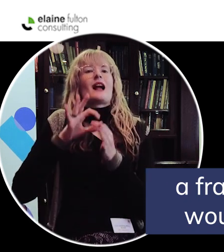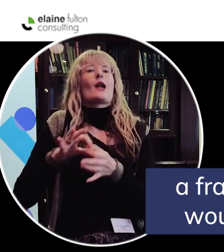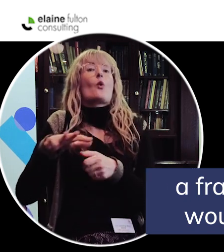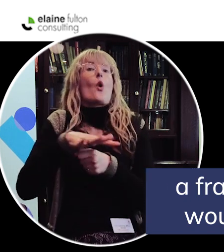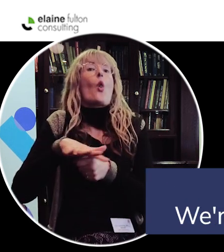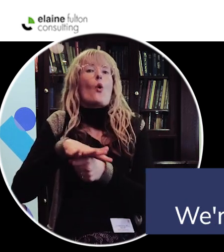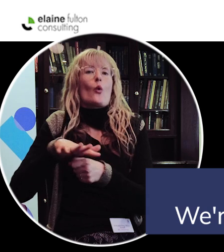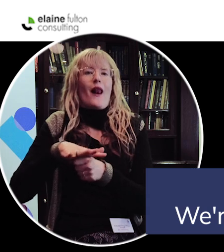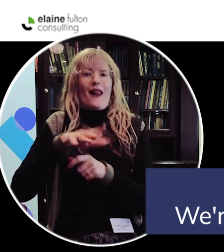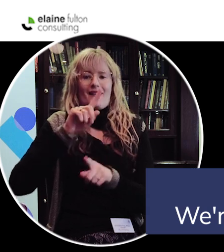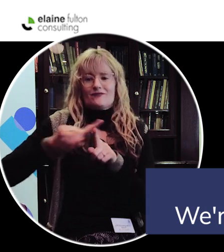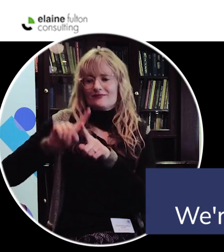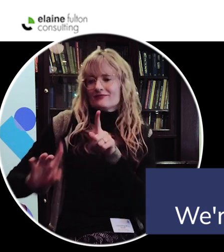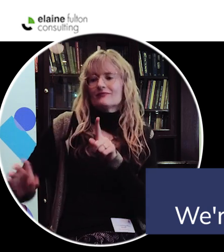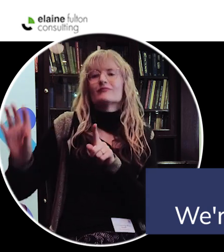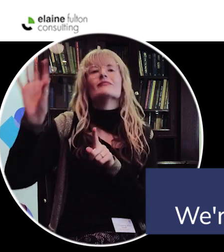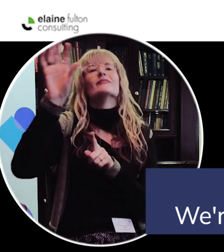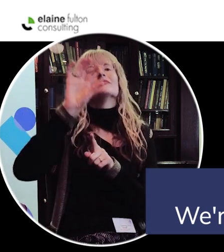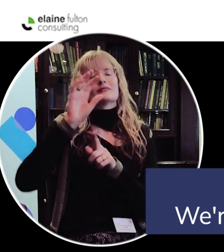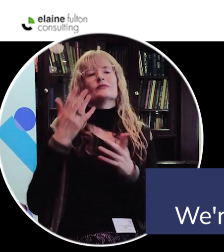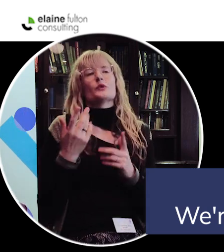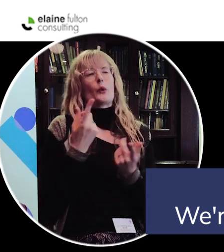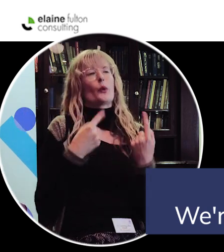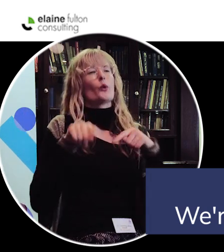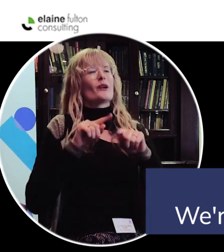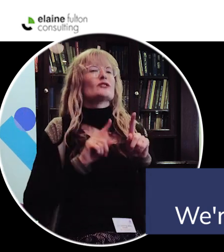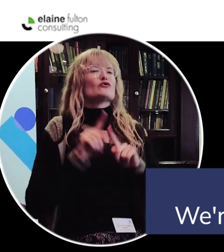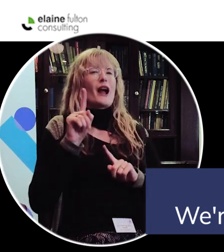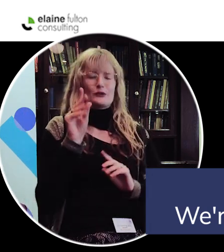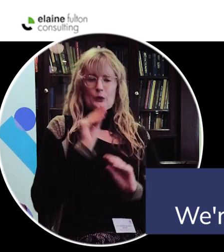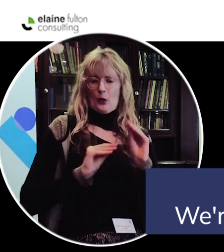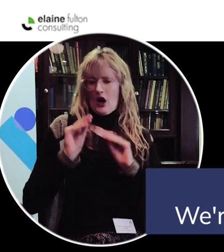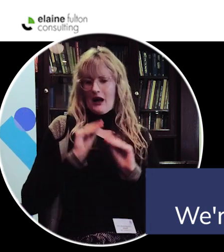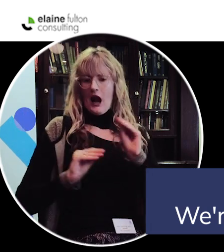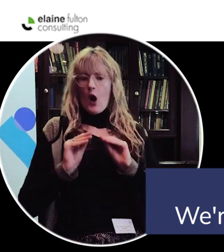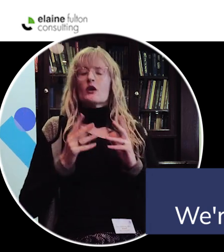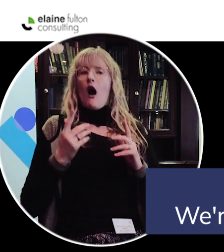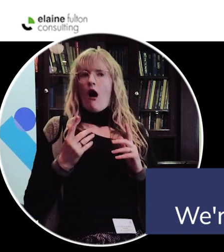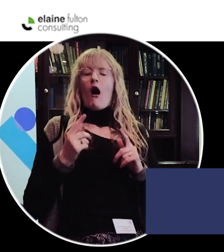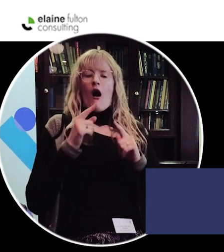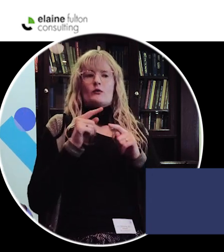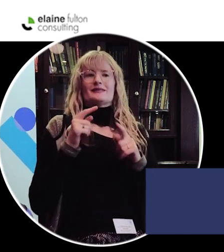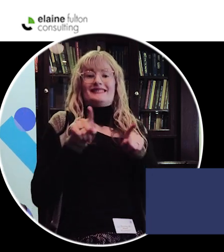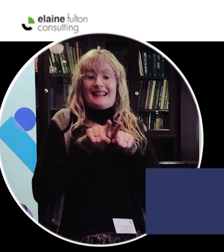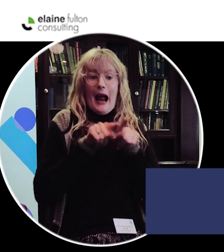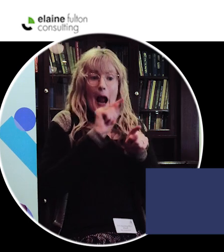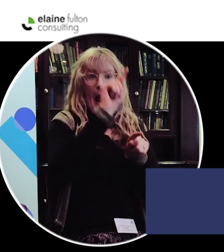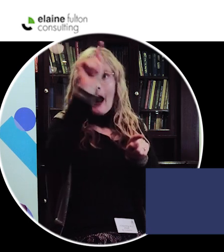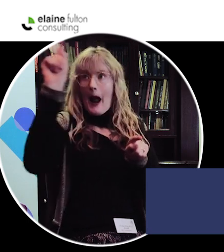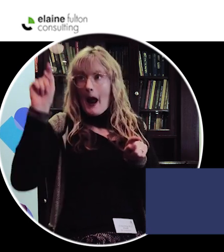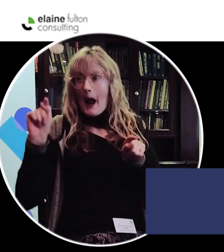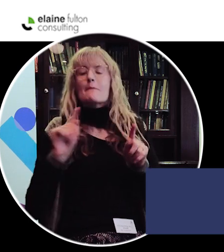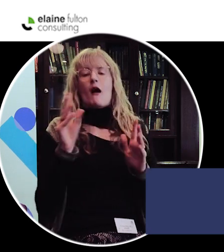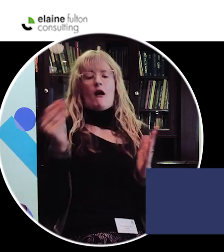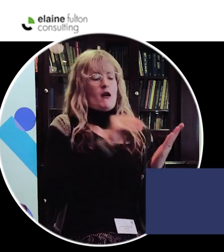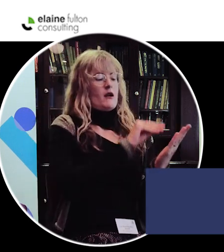circumstances. So that's where we're at. We're trying to find consistency where it makes sense, but not